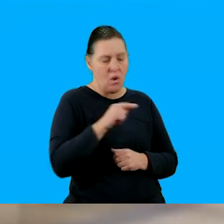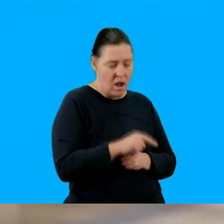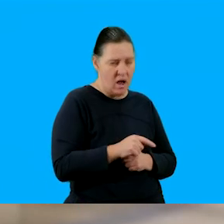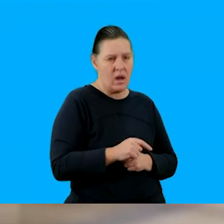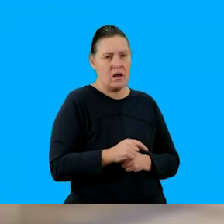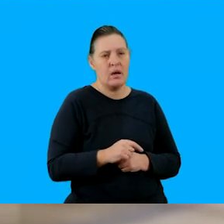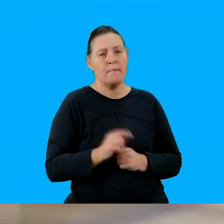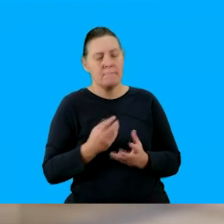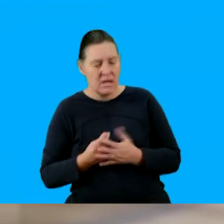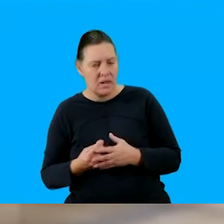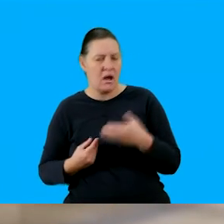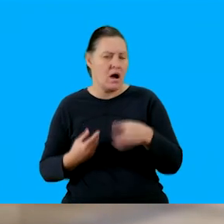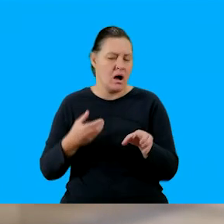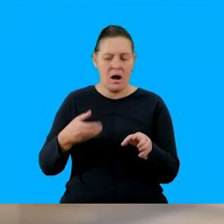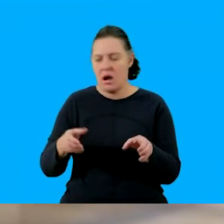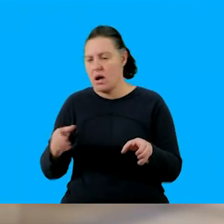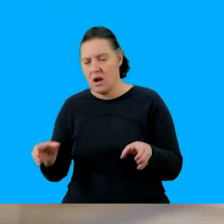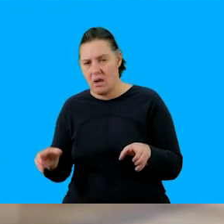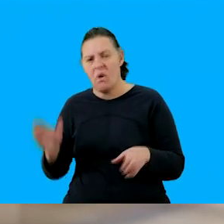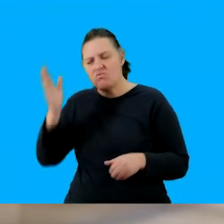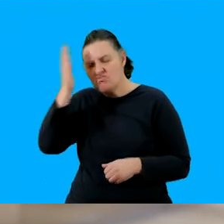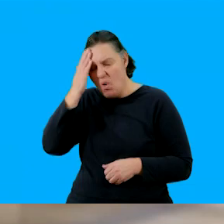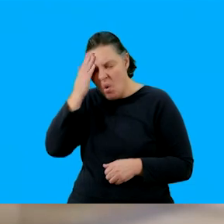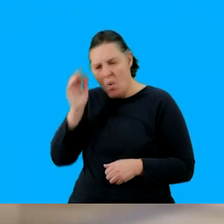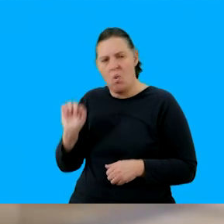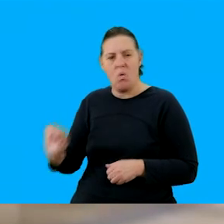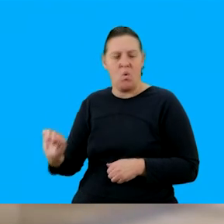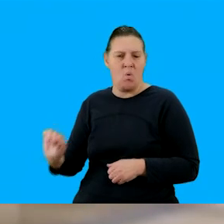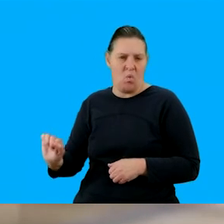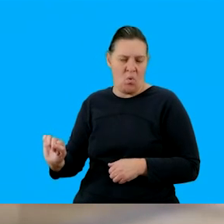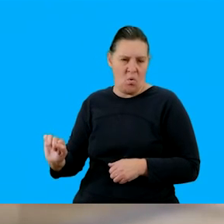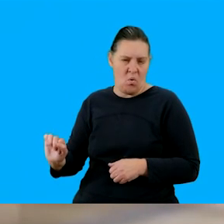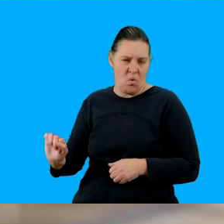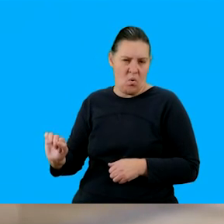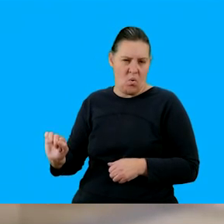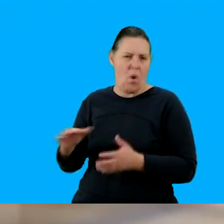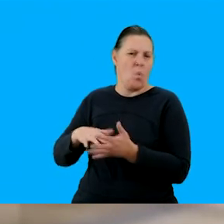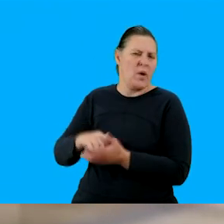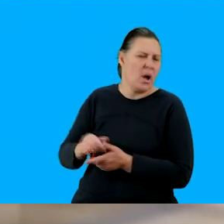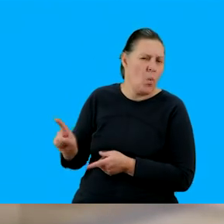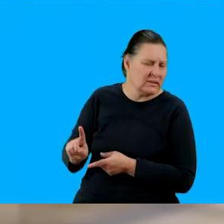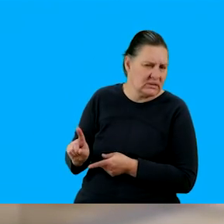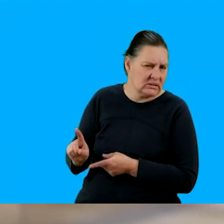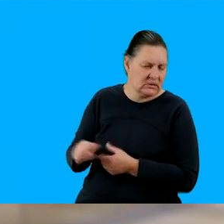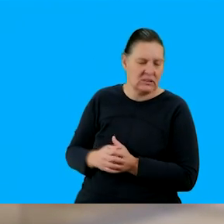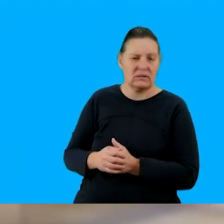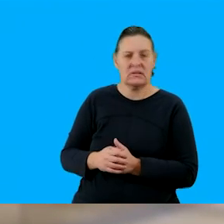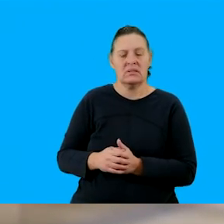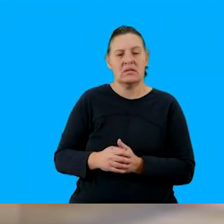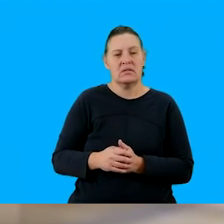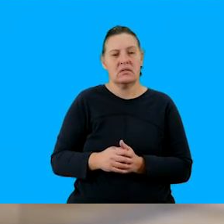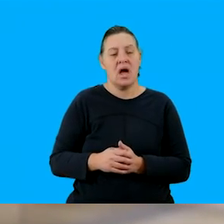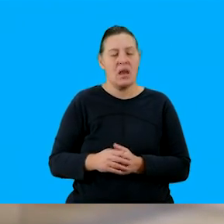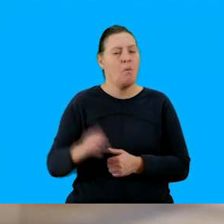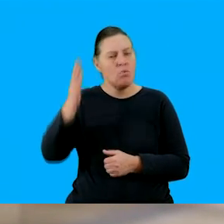Jabulani can research and categorize, know the weaknesses of his competitor, who is